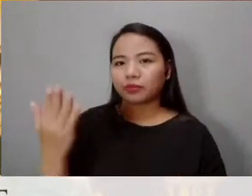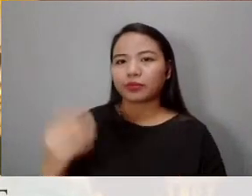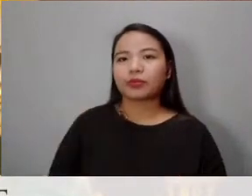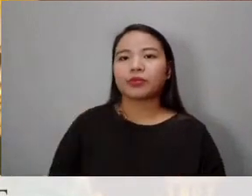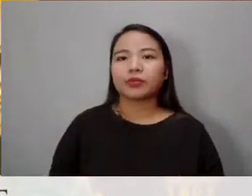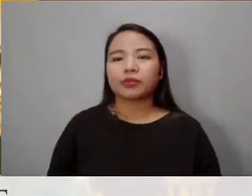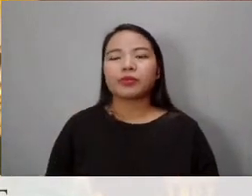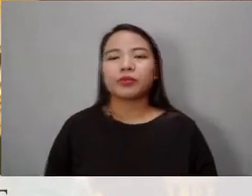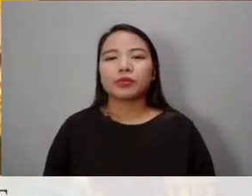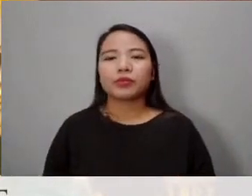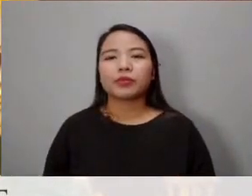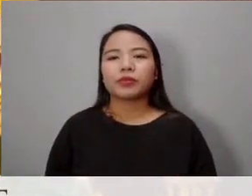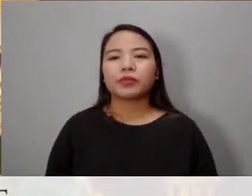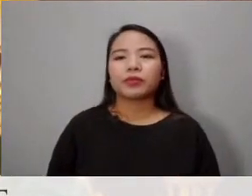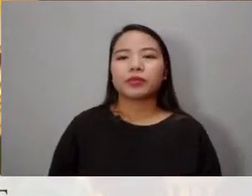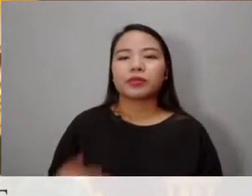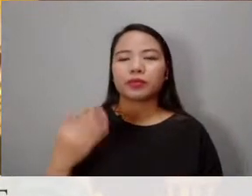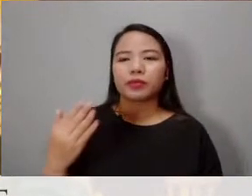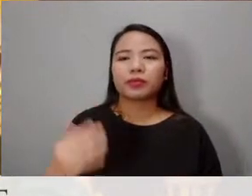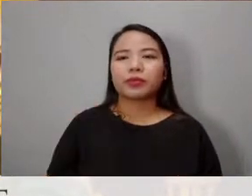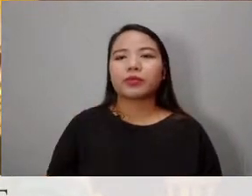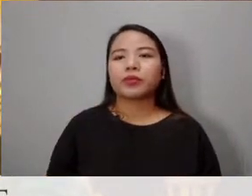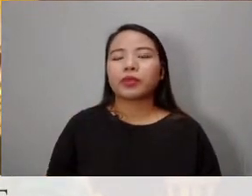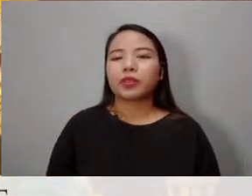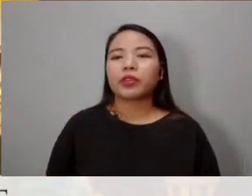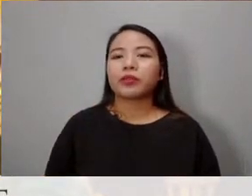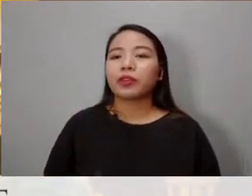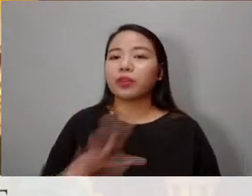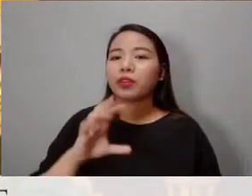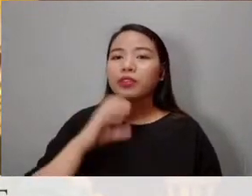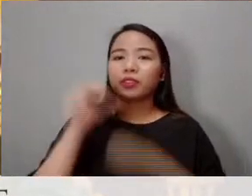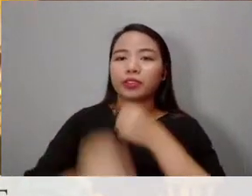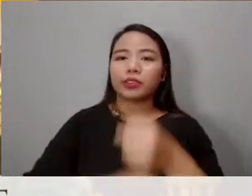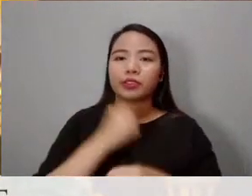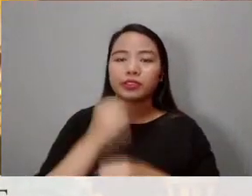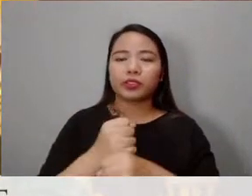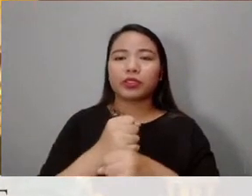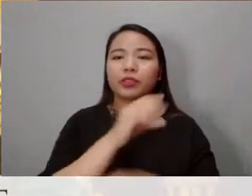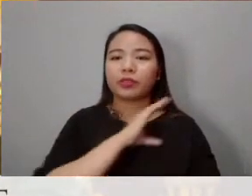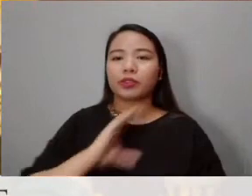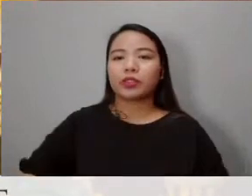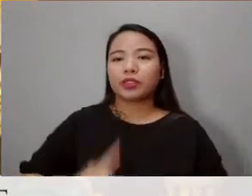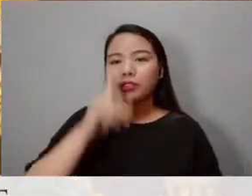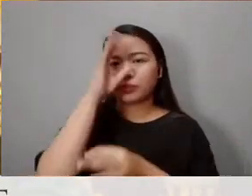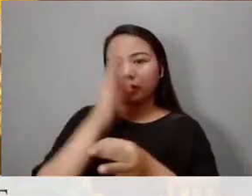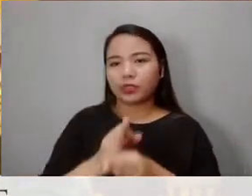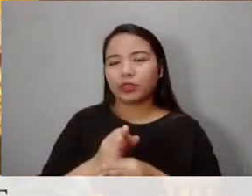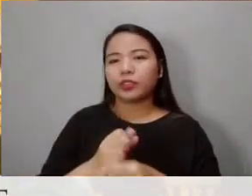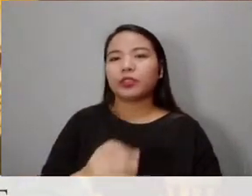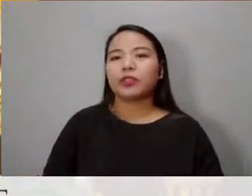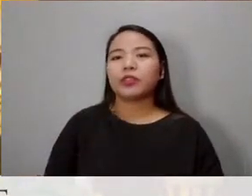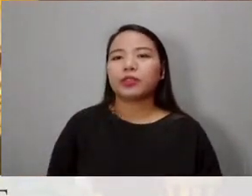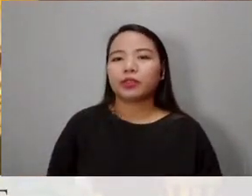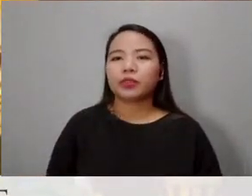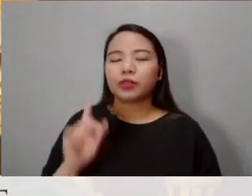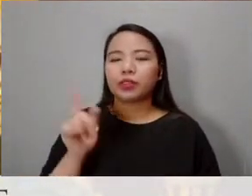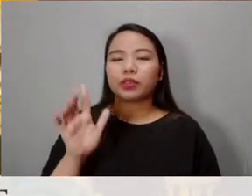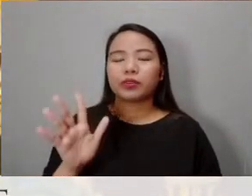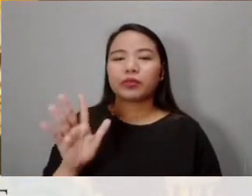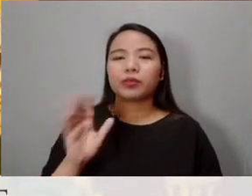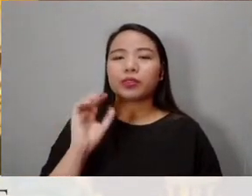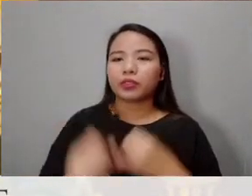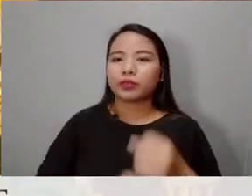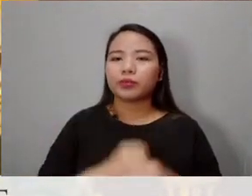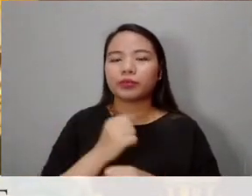the 500 years of Christianity and the 125th year of Benedictine presence in our